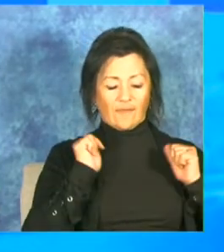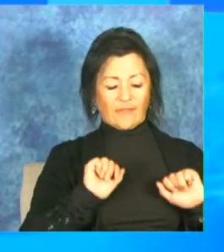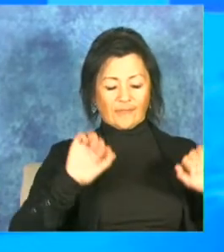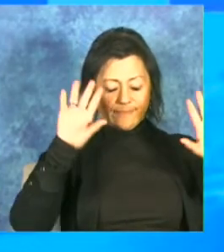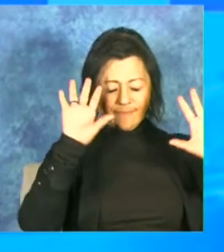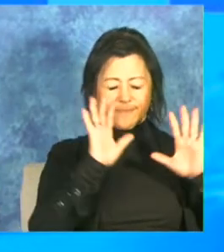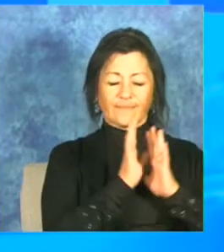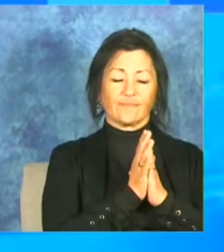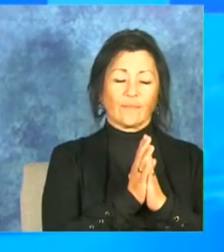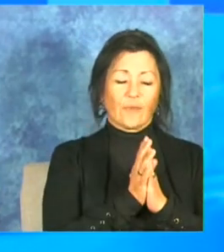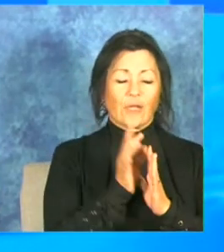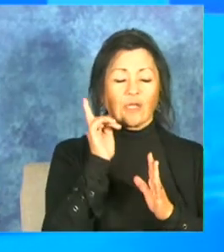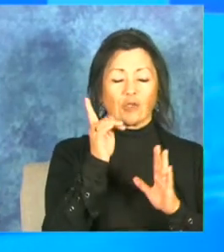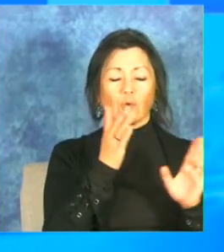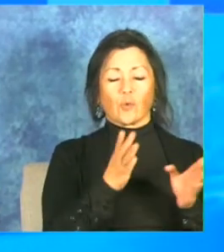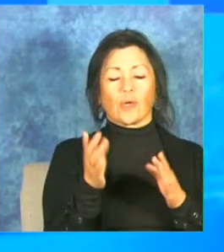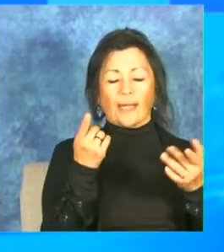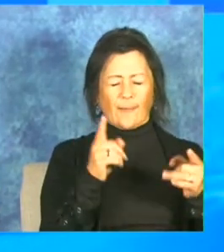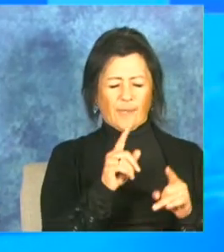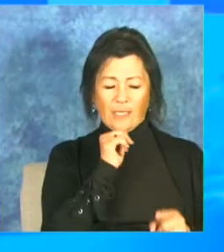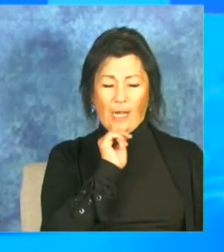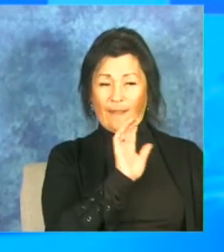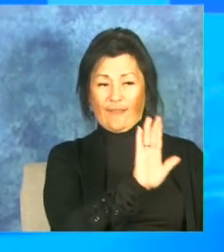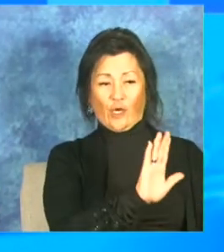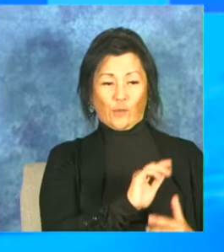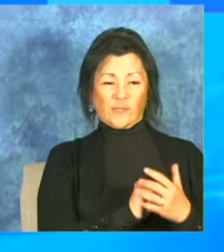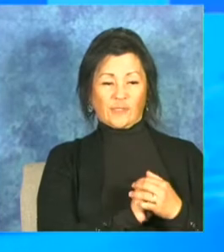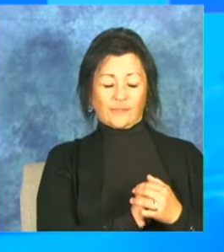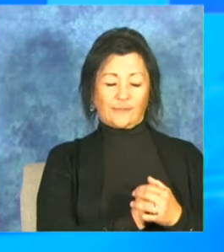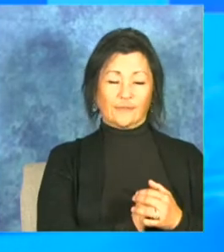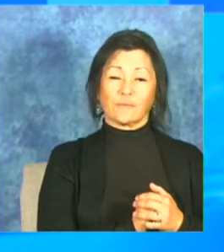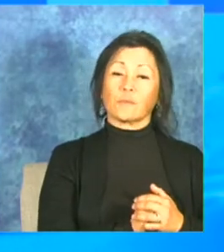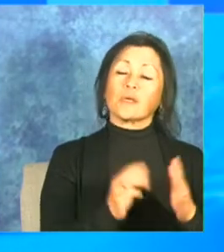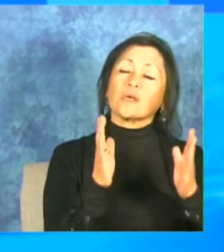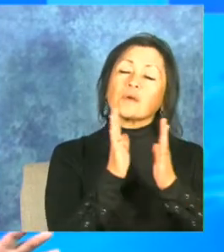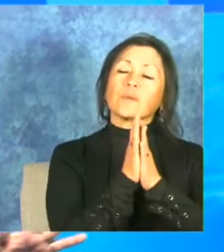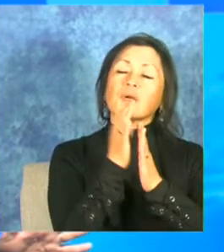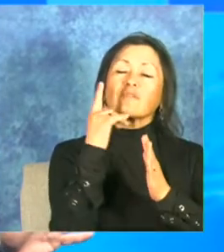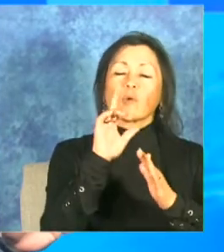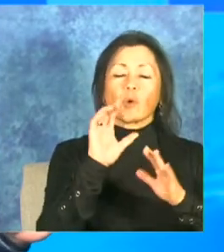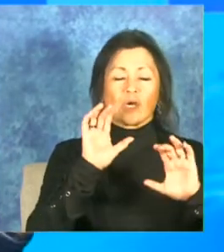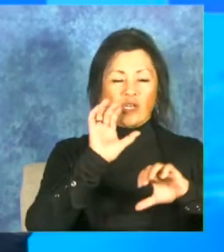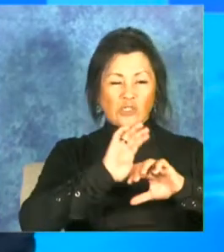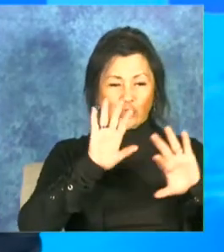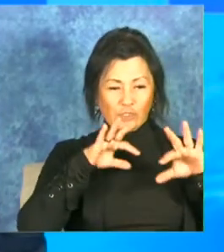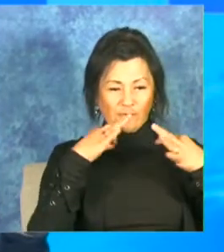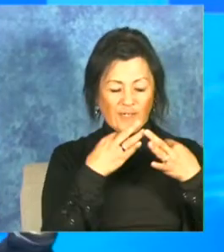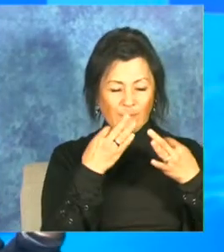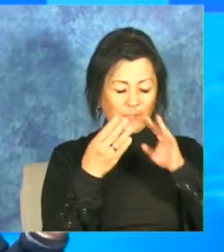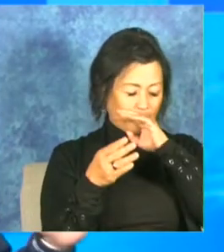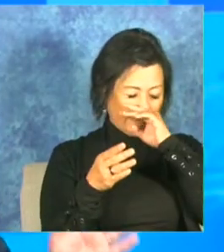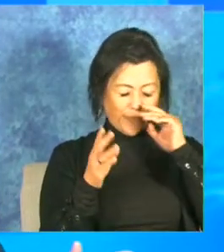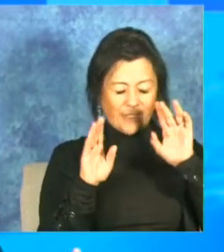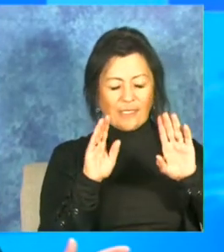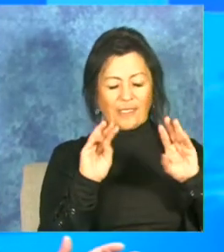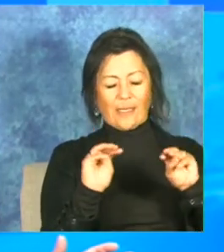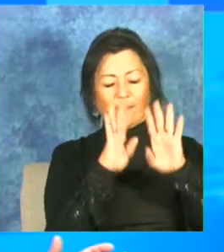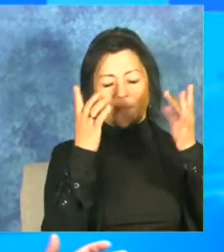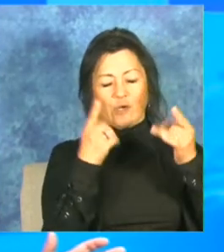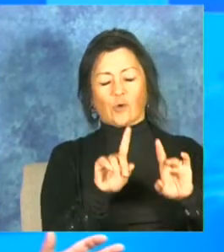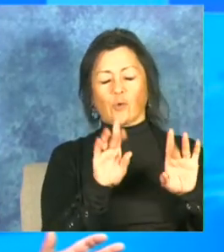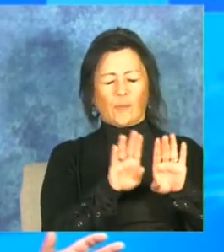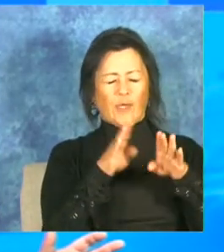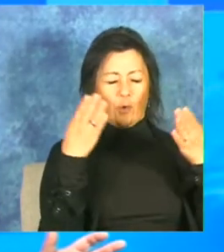today, that your will be done, not theirs. I pray that for our congregation, these doors of miracles will be